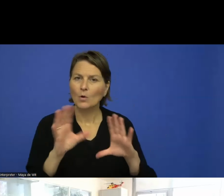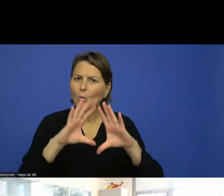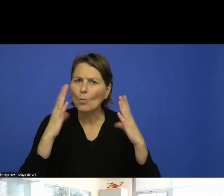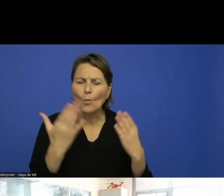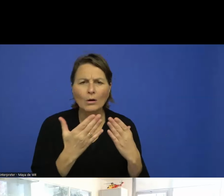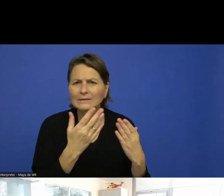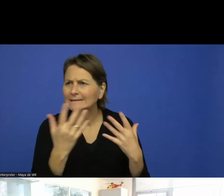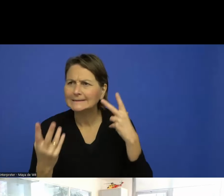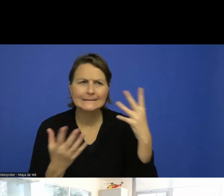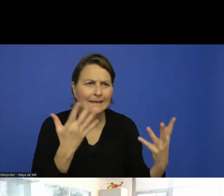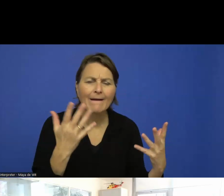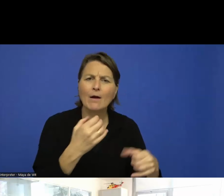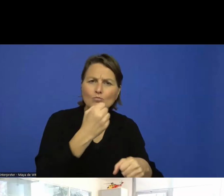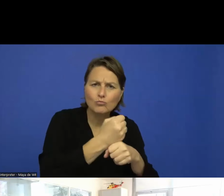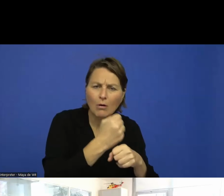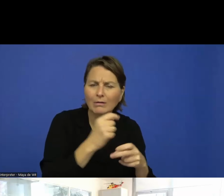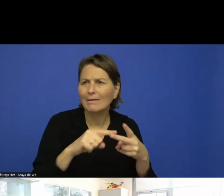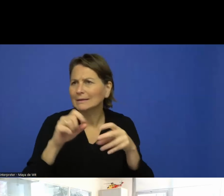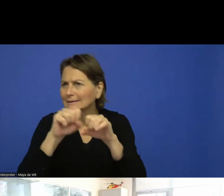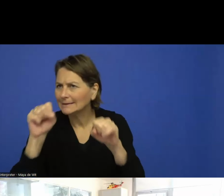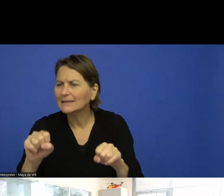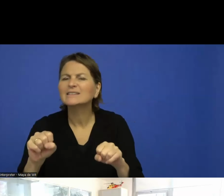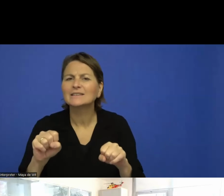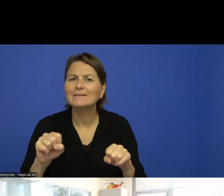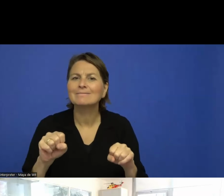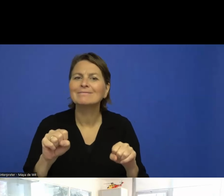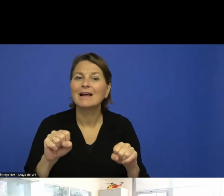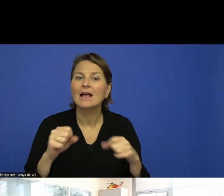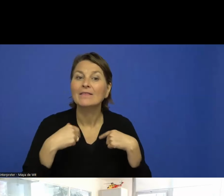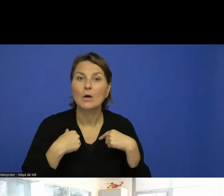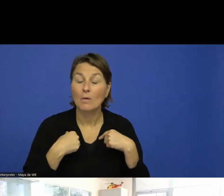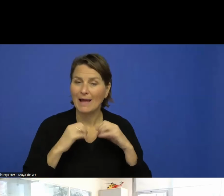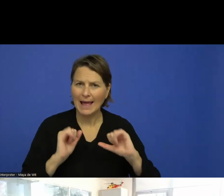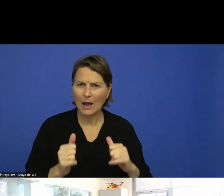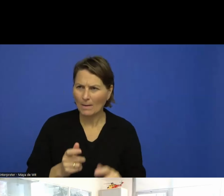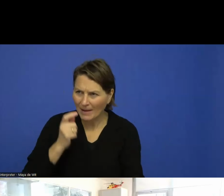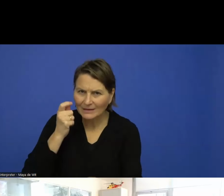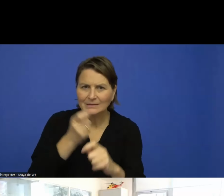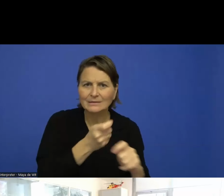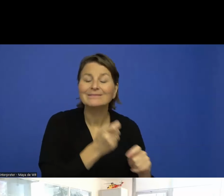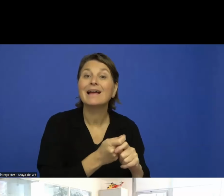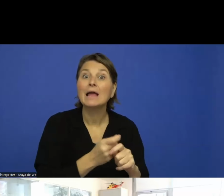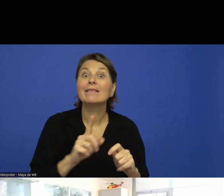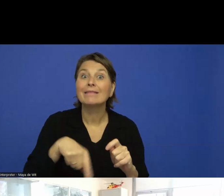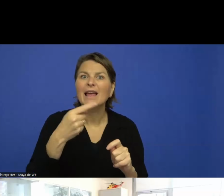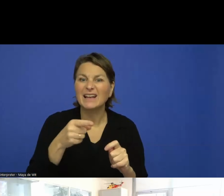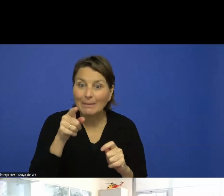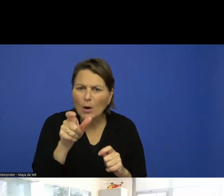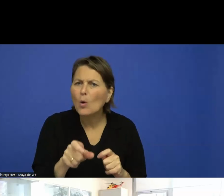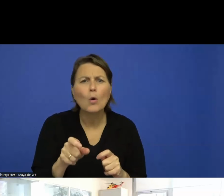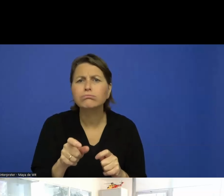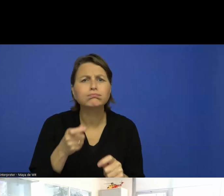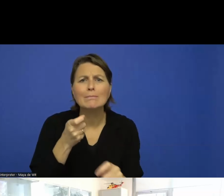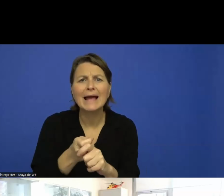system working with us was greater than our capability to respond, and that would lead to exclusion. But then in